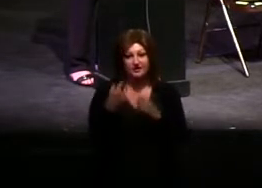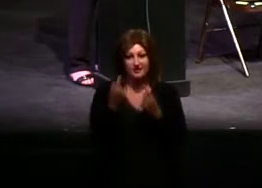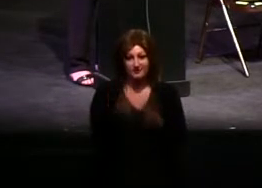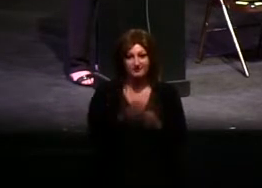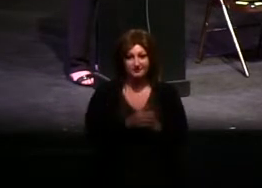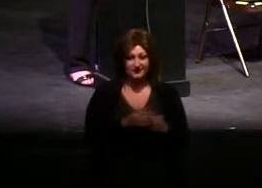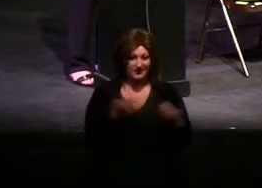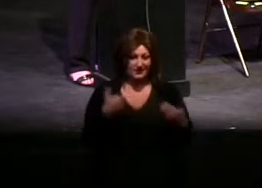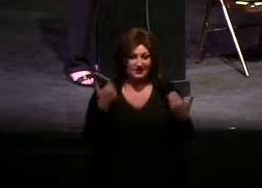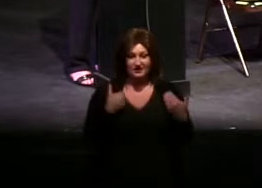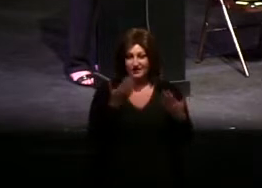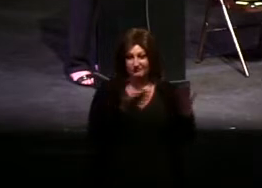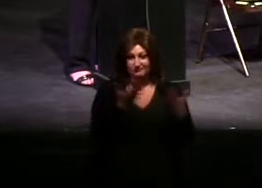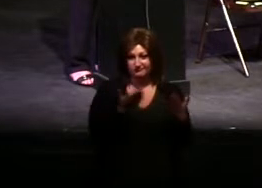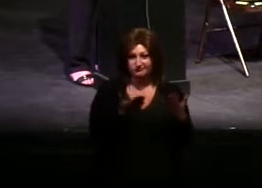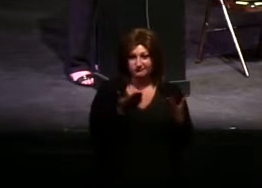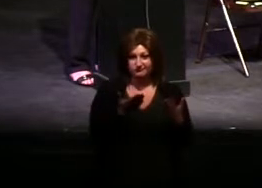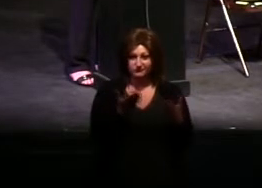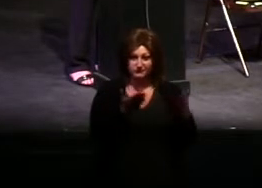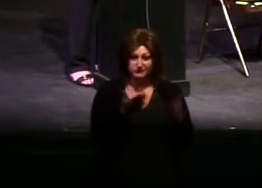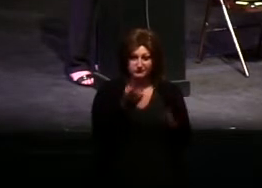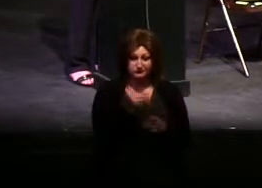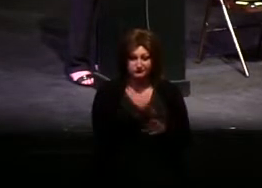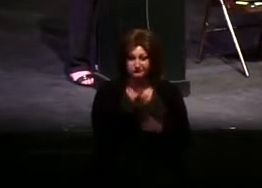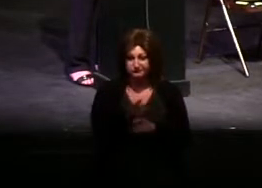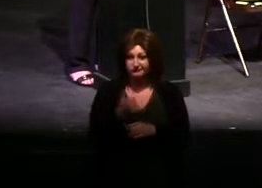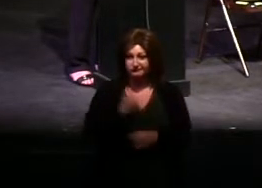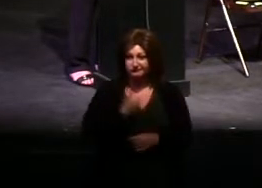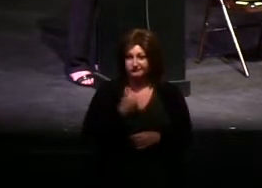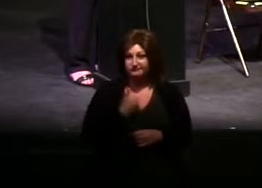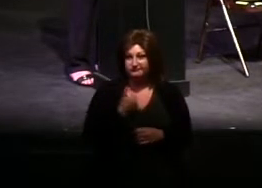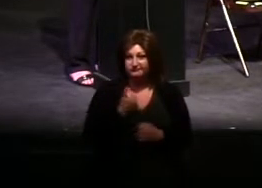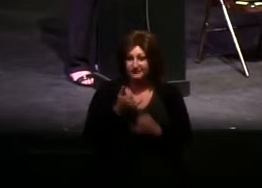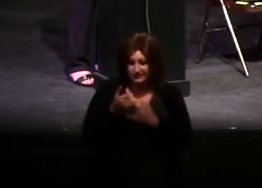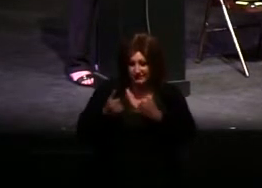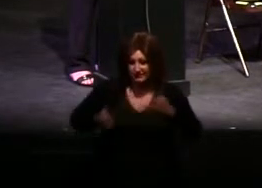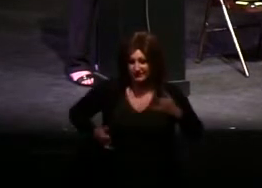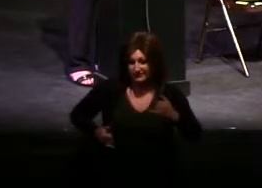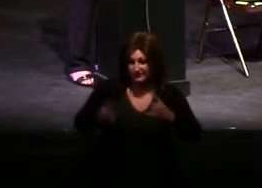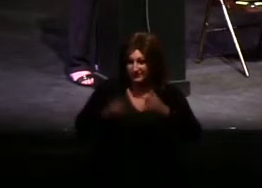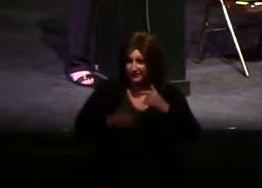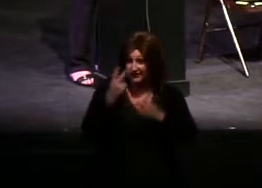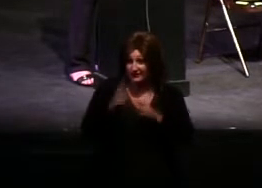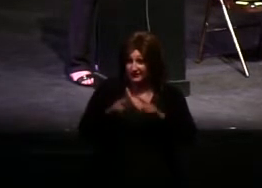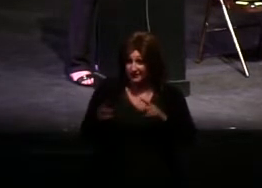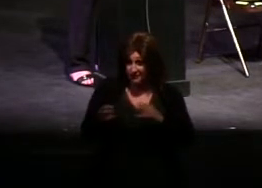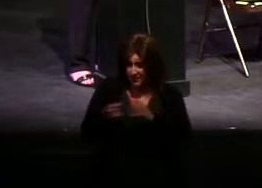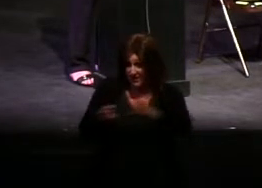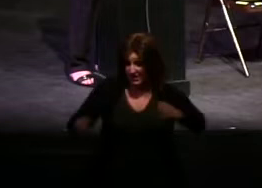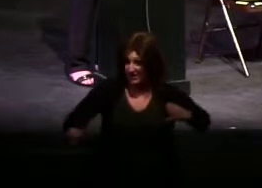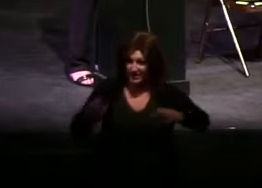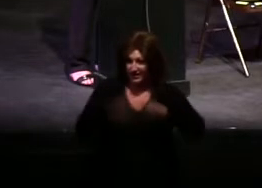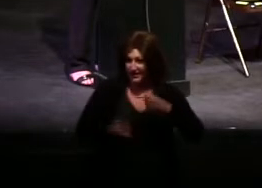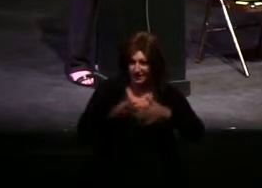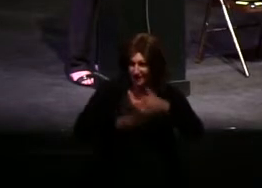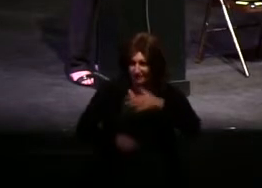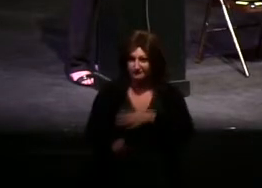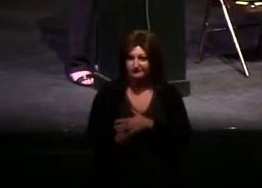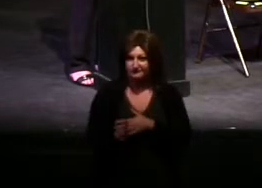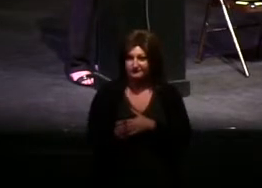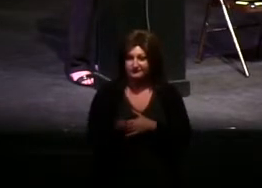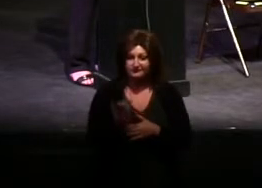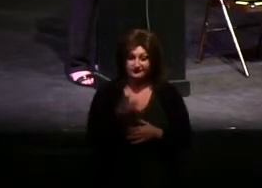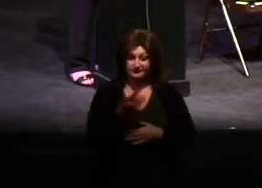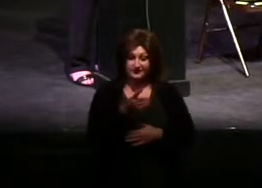too young to wait tables or serve cocktails, and there's an invisible line between the restaurant and the lounge that I'm forbidden to cross. Dave,